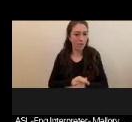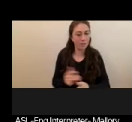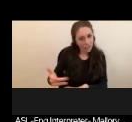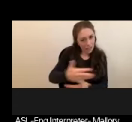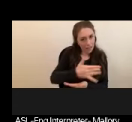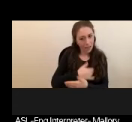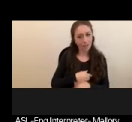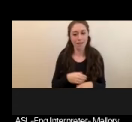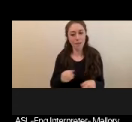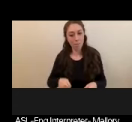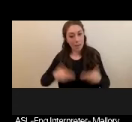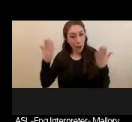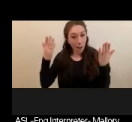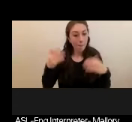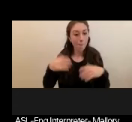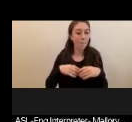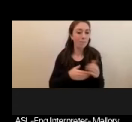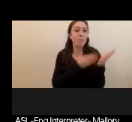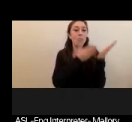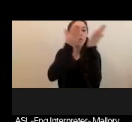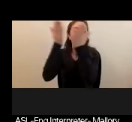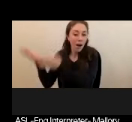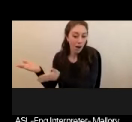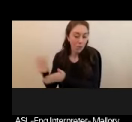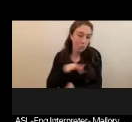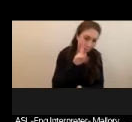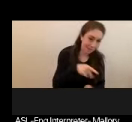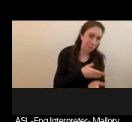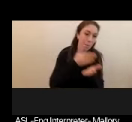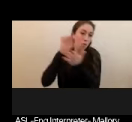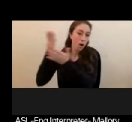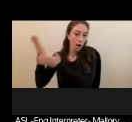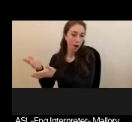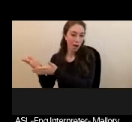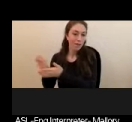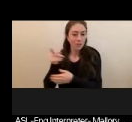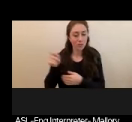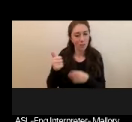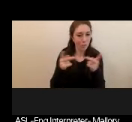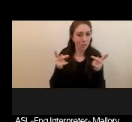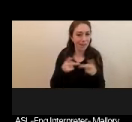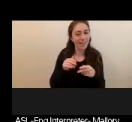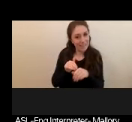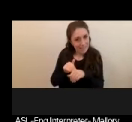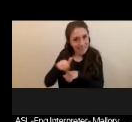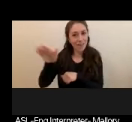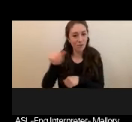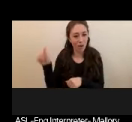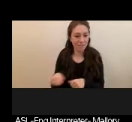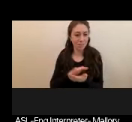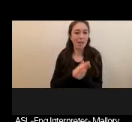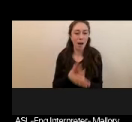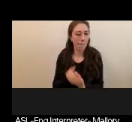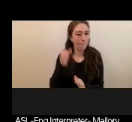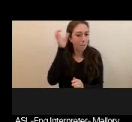then picked up and took them to our space in Harlingen to send them off to Austin to get digitized. Here are some samples of things